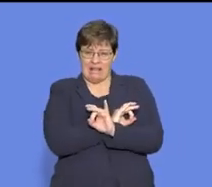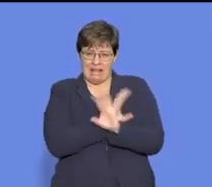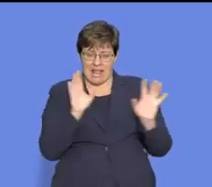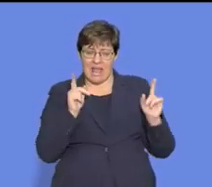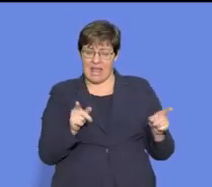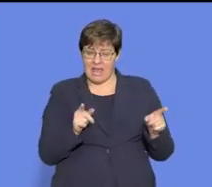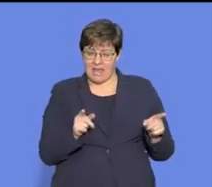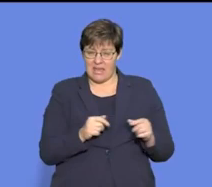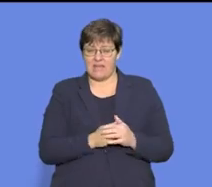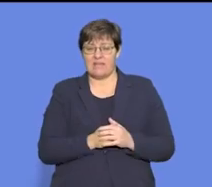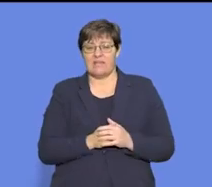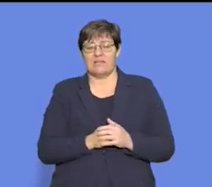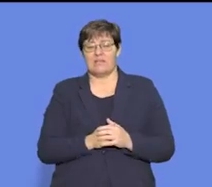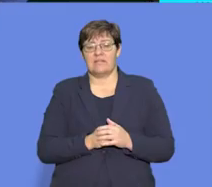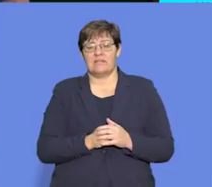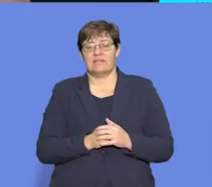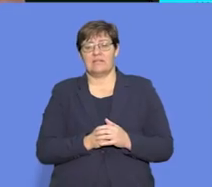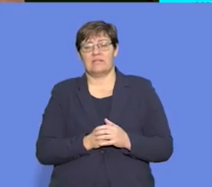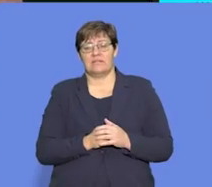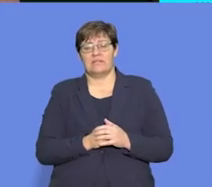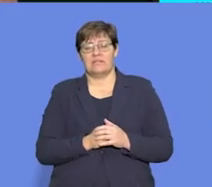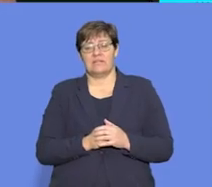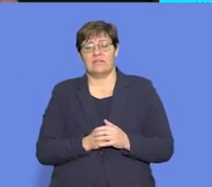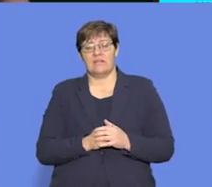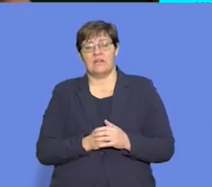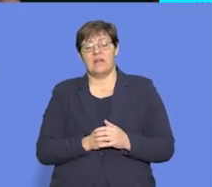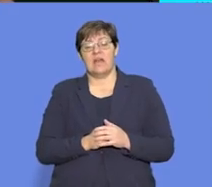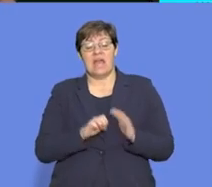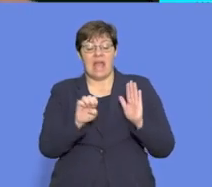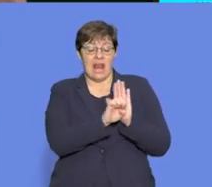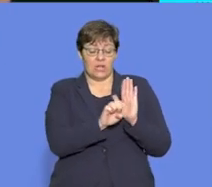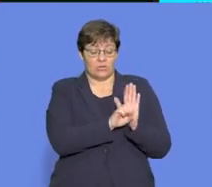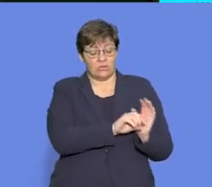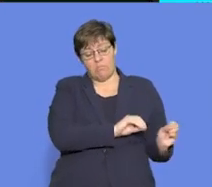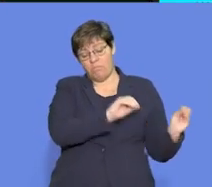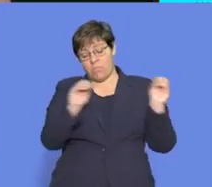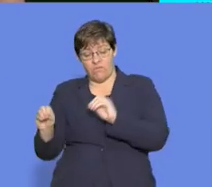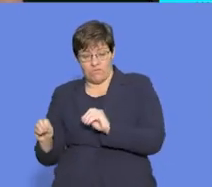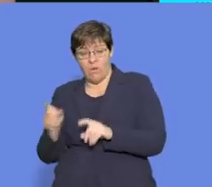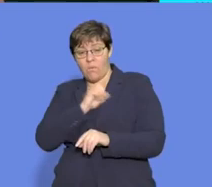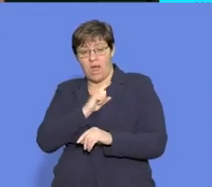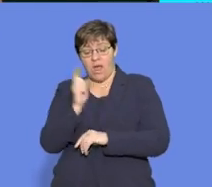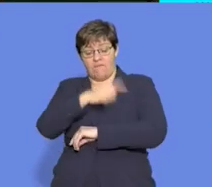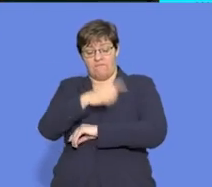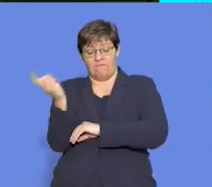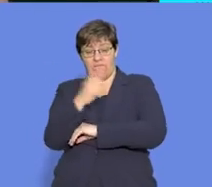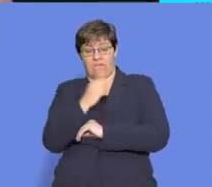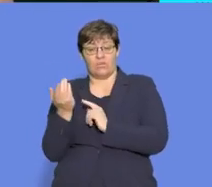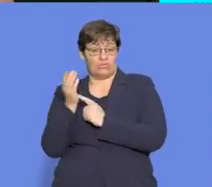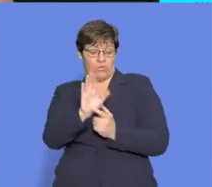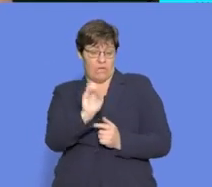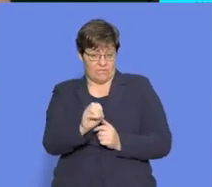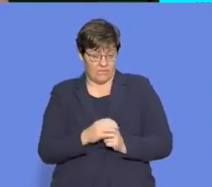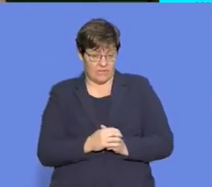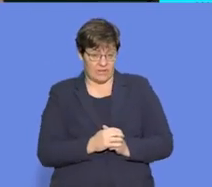you to notice very clearly is that we've got a movement of electrodes and we've got a reading on